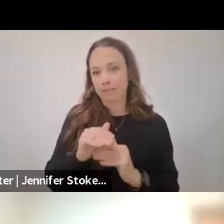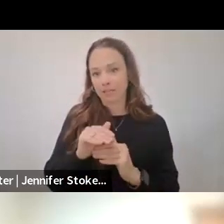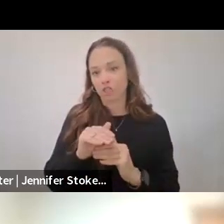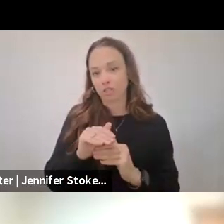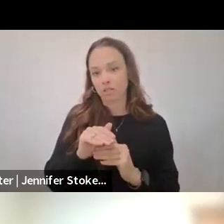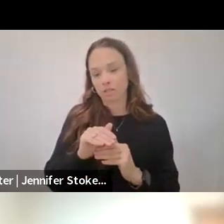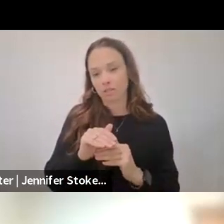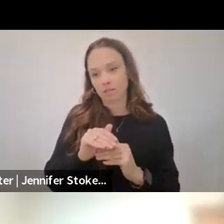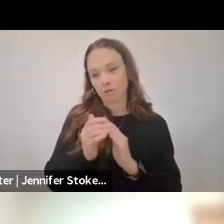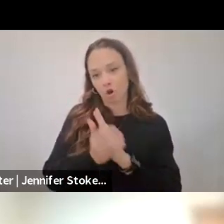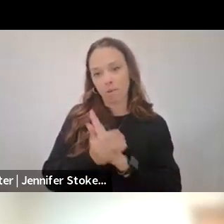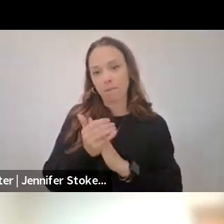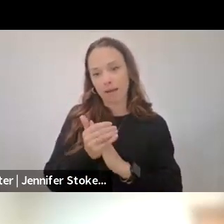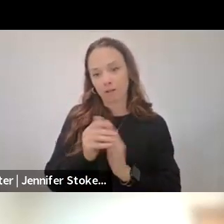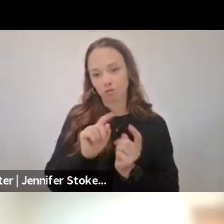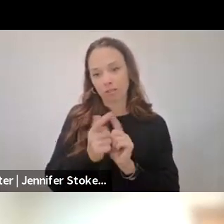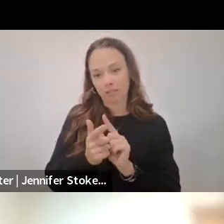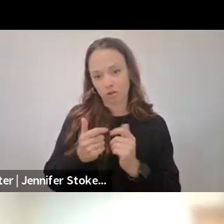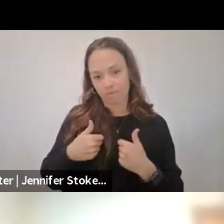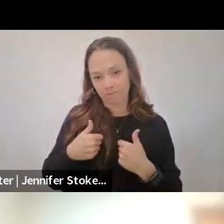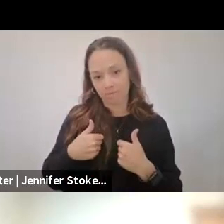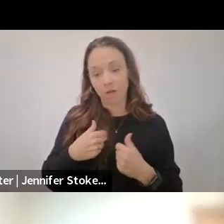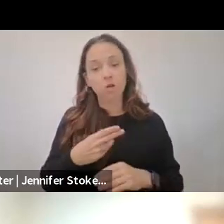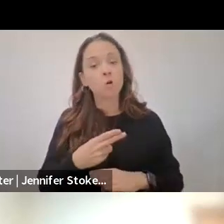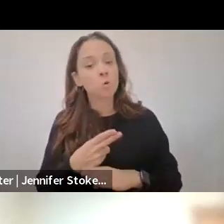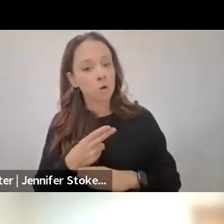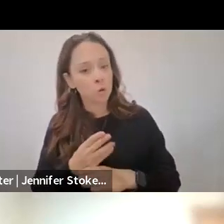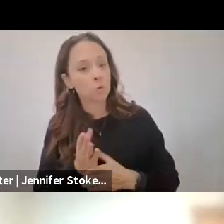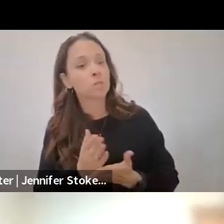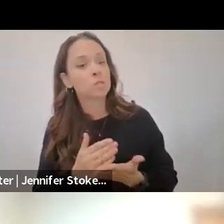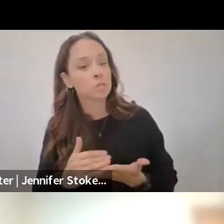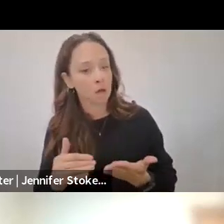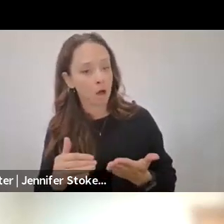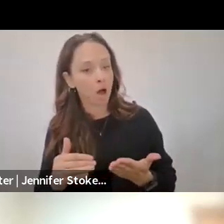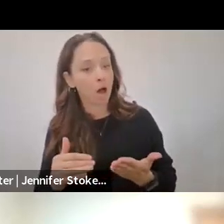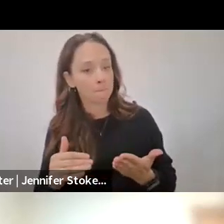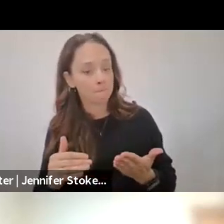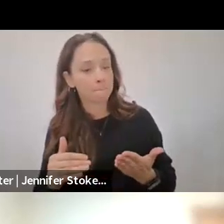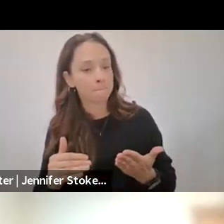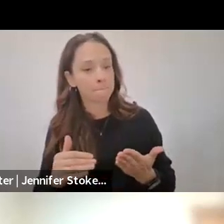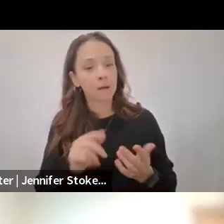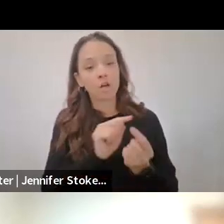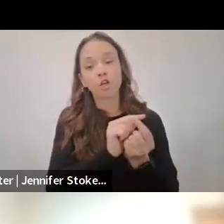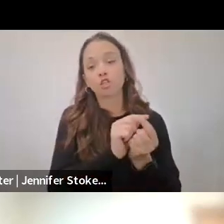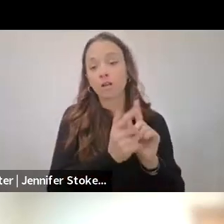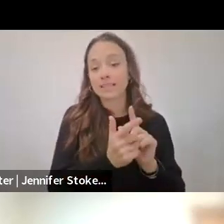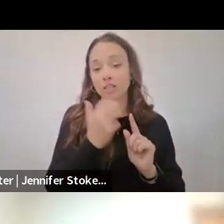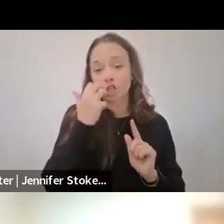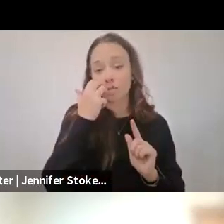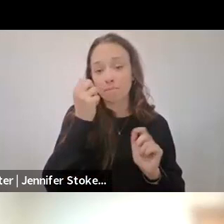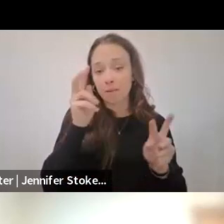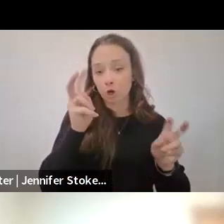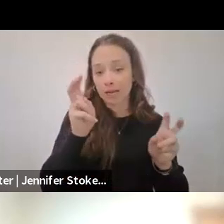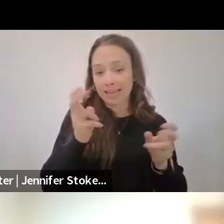some for our translations. There may be some translation memory that is used, but we always have